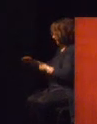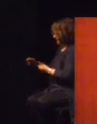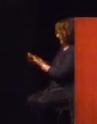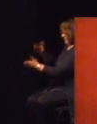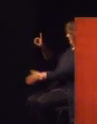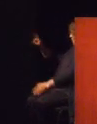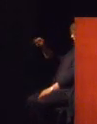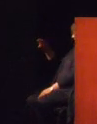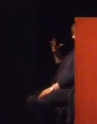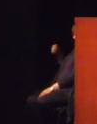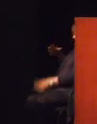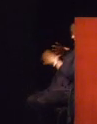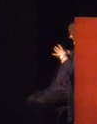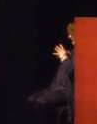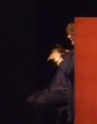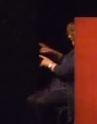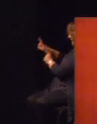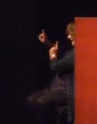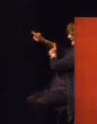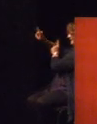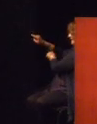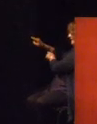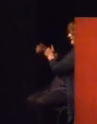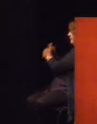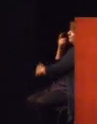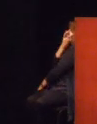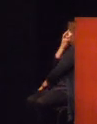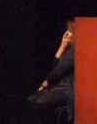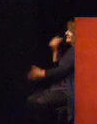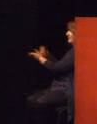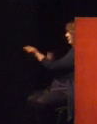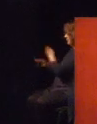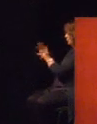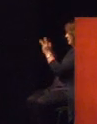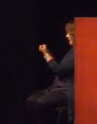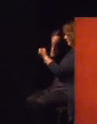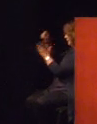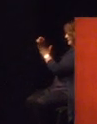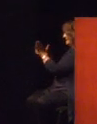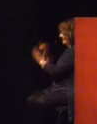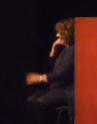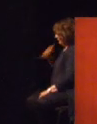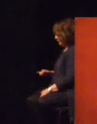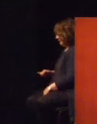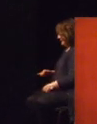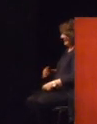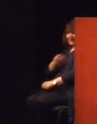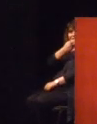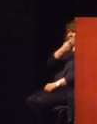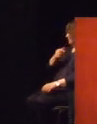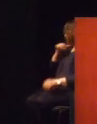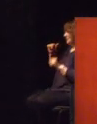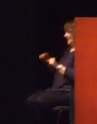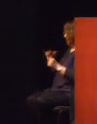he had attended the most recent budget workshops for the state, and he and I were not able to